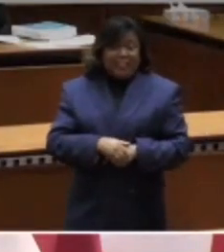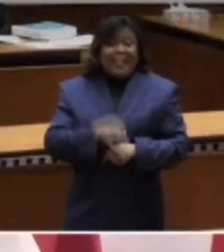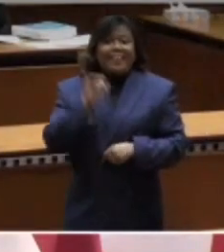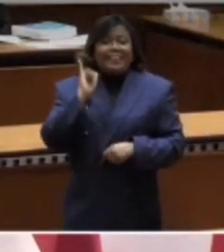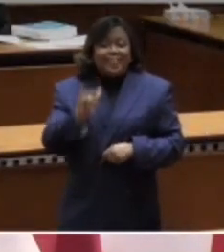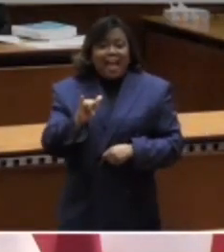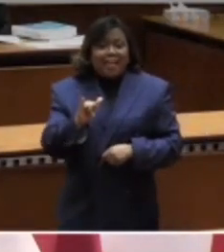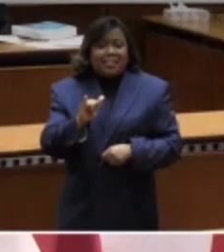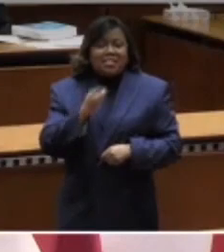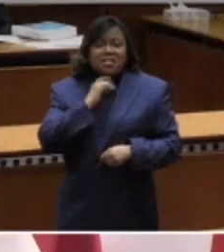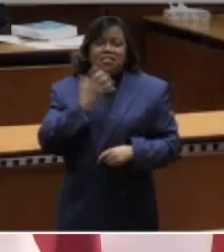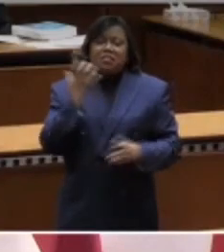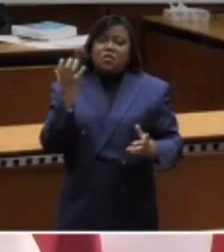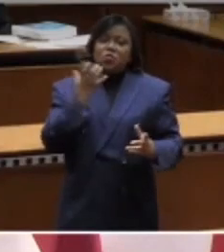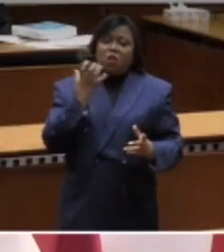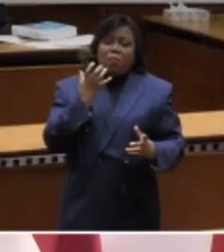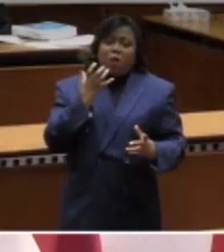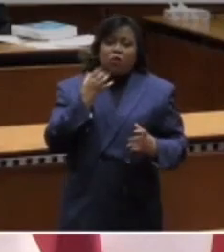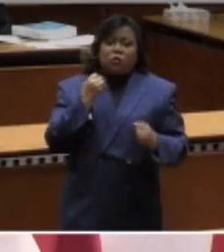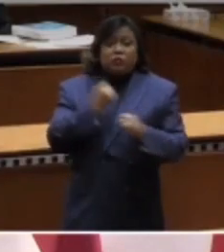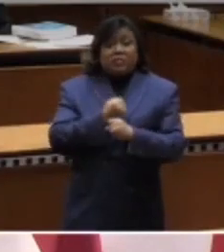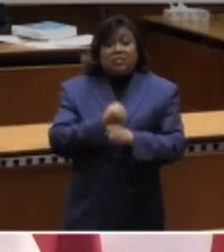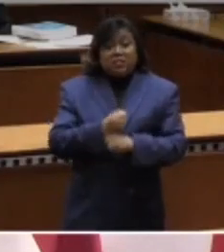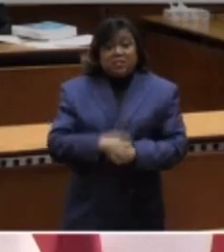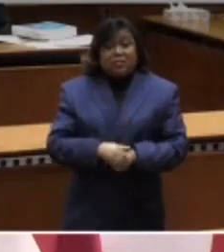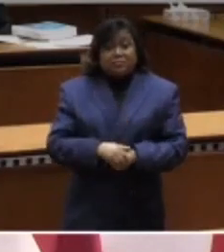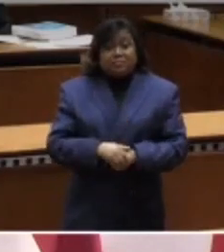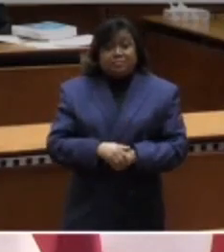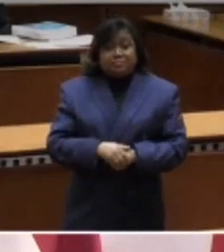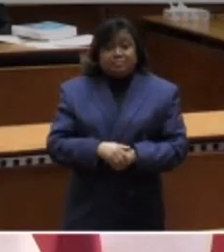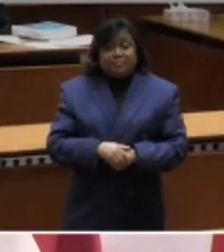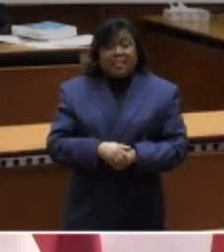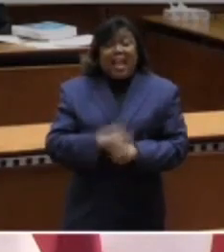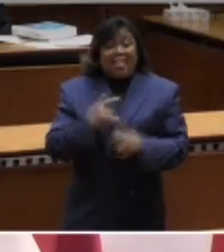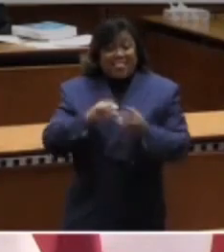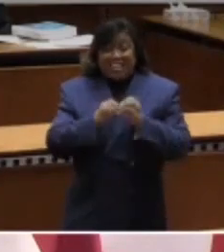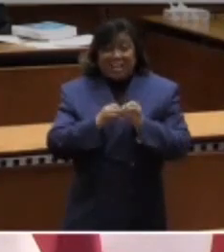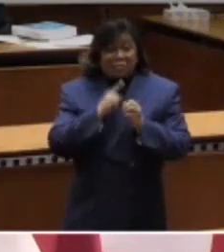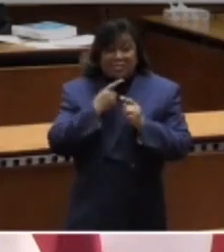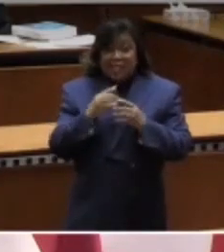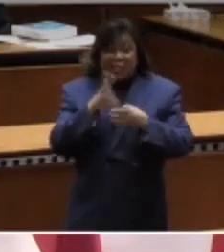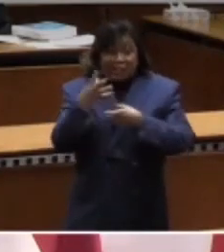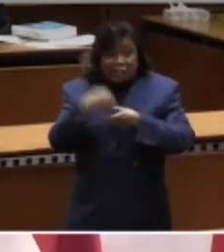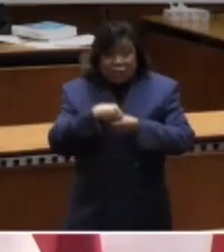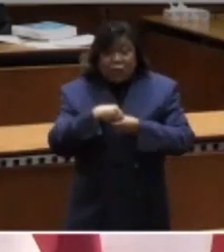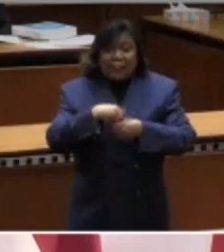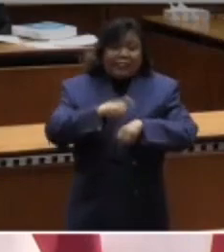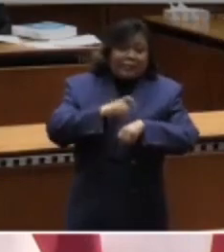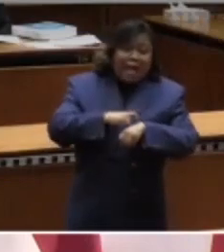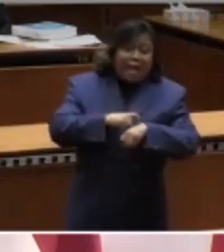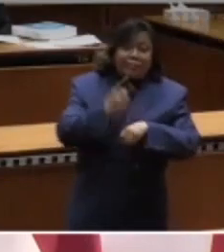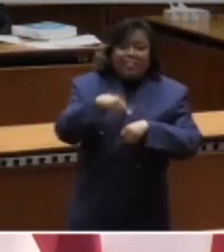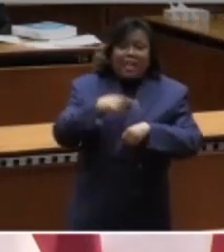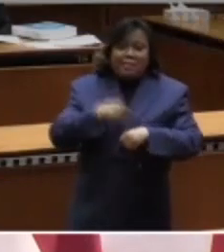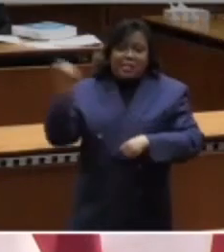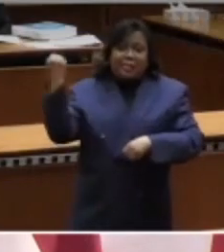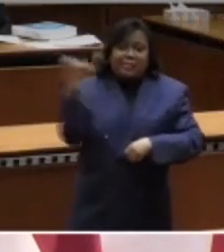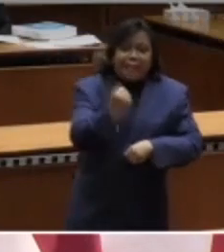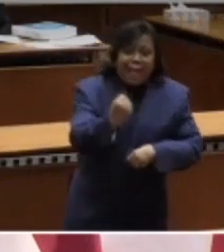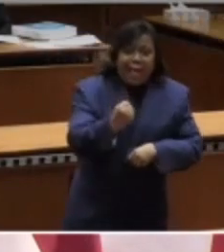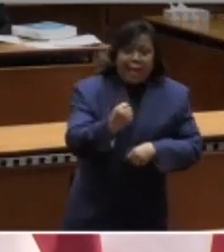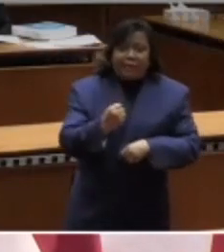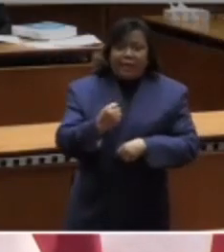That is a remarkable statistic. And that number does not account for the times that they have been